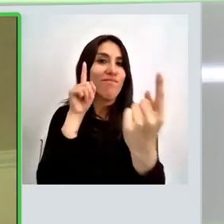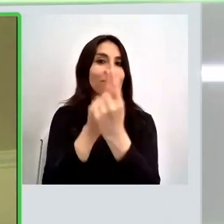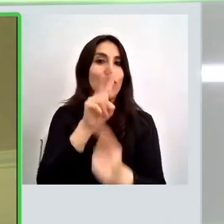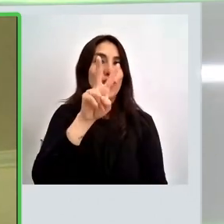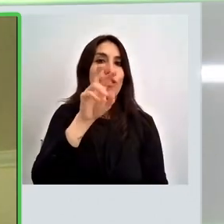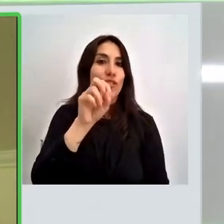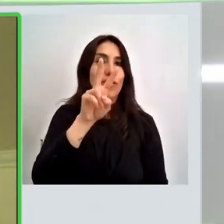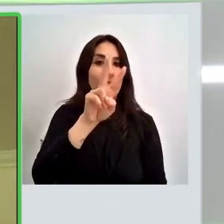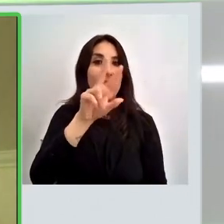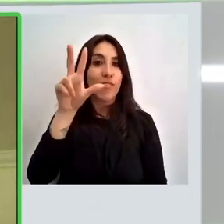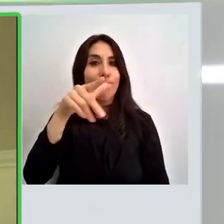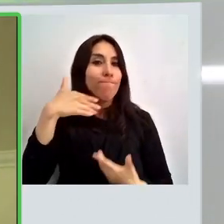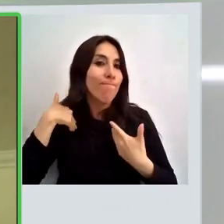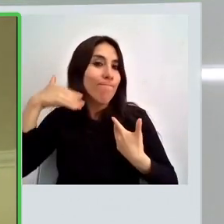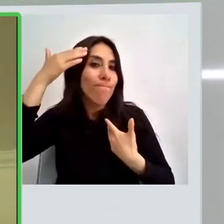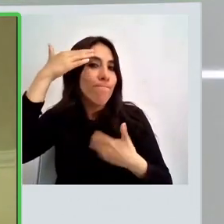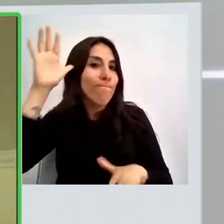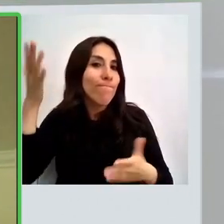questions.